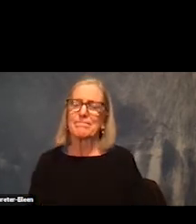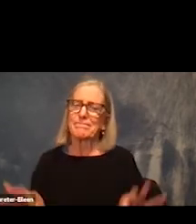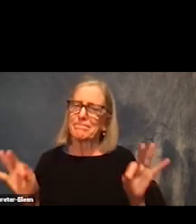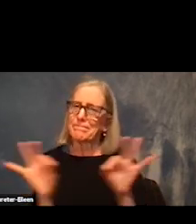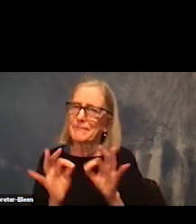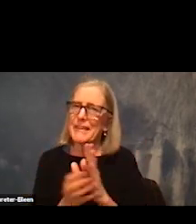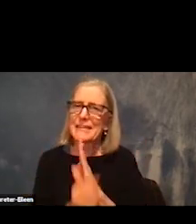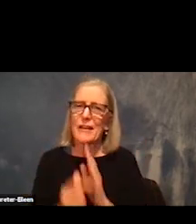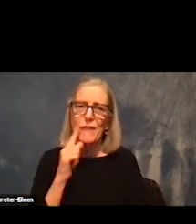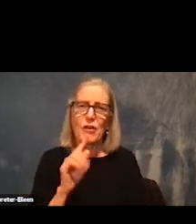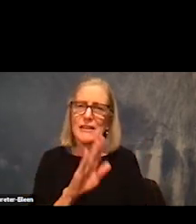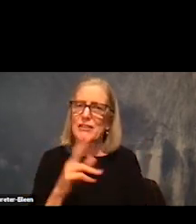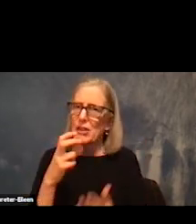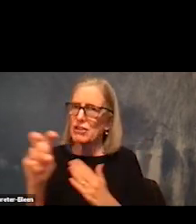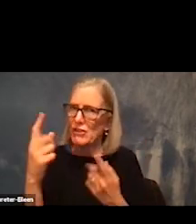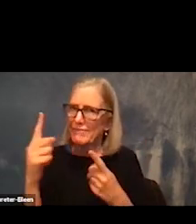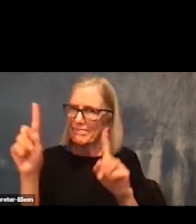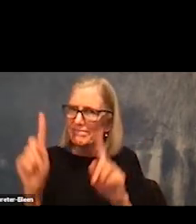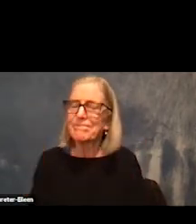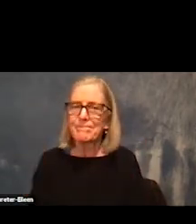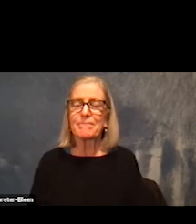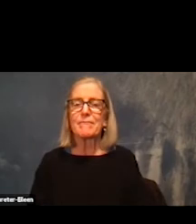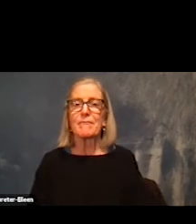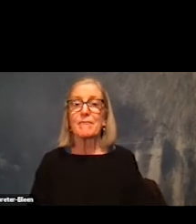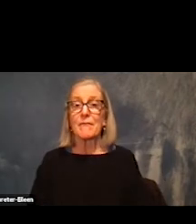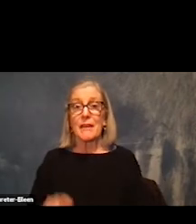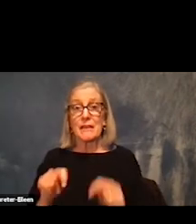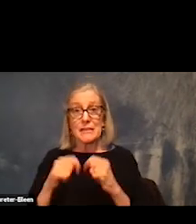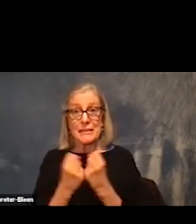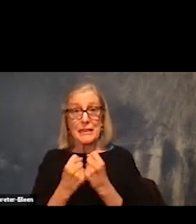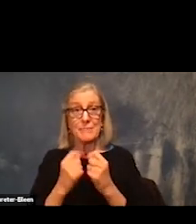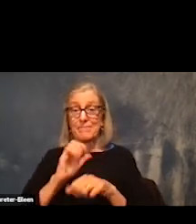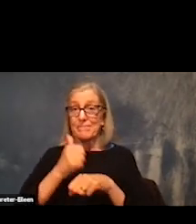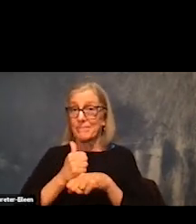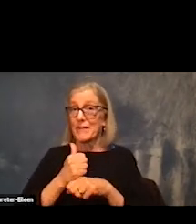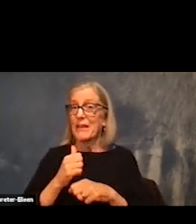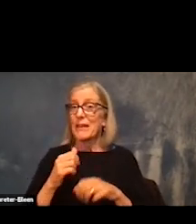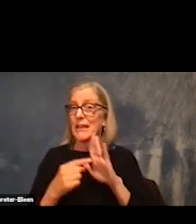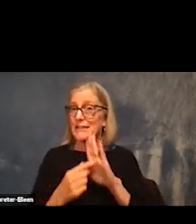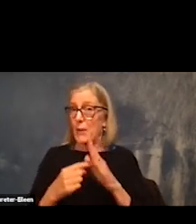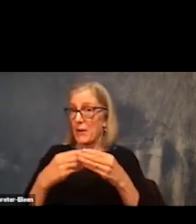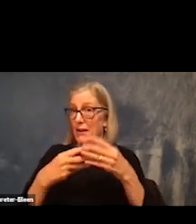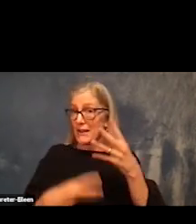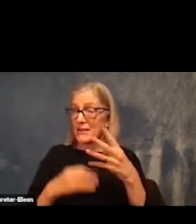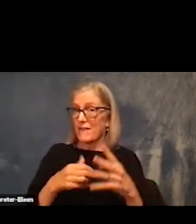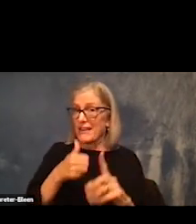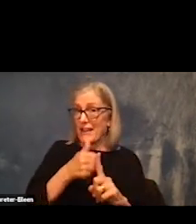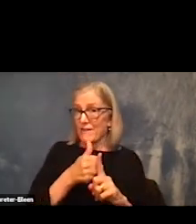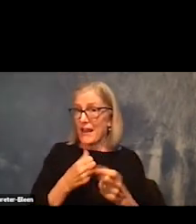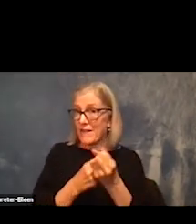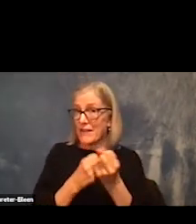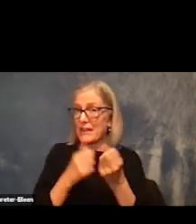his transition outcomes. The team created a sample list of self-advocacy actions that he could take in class, like